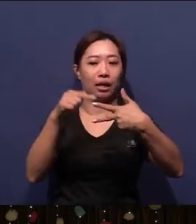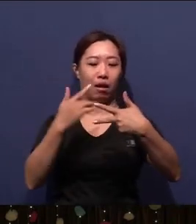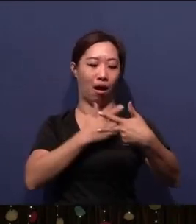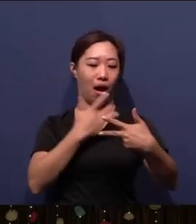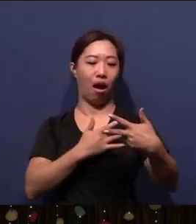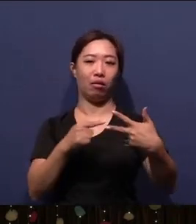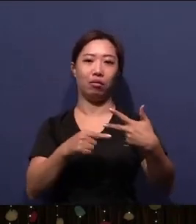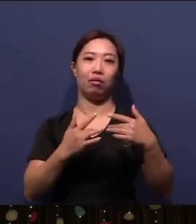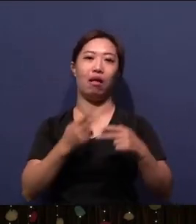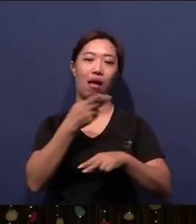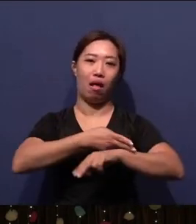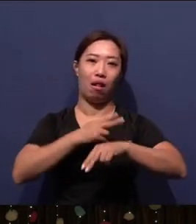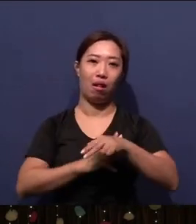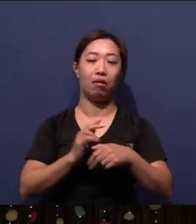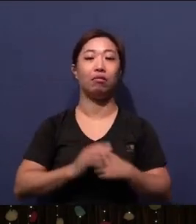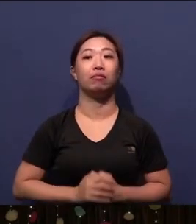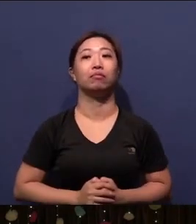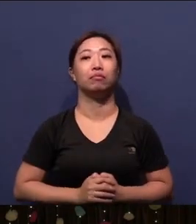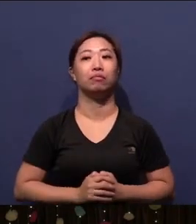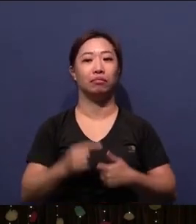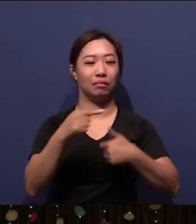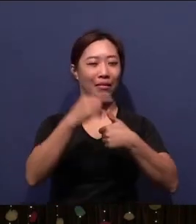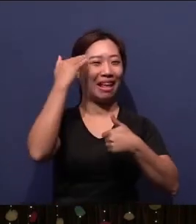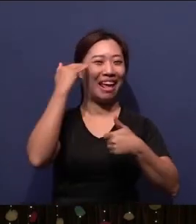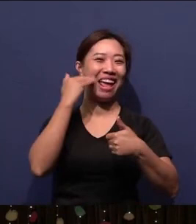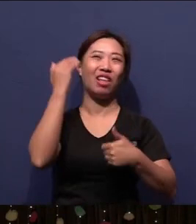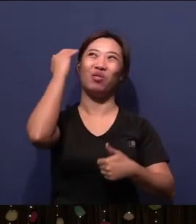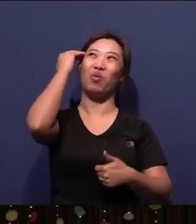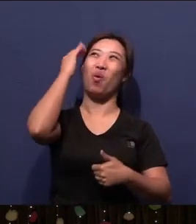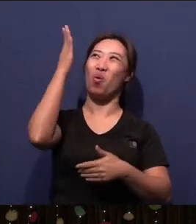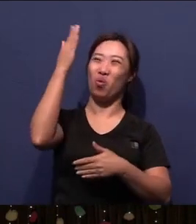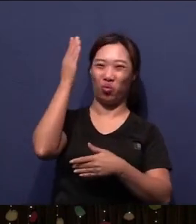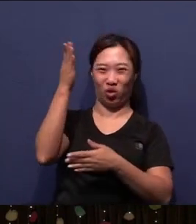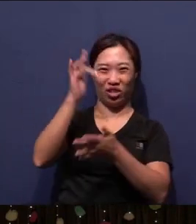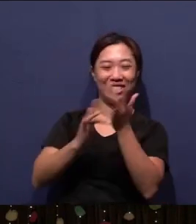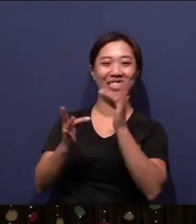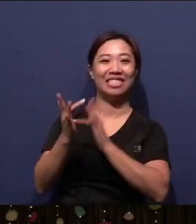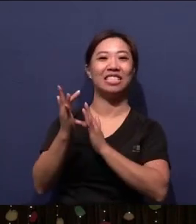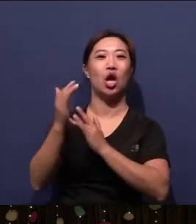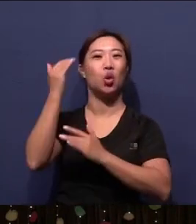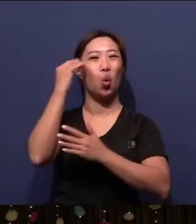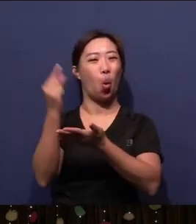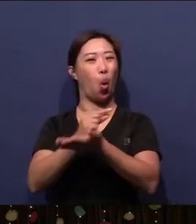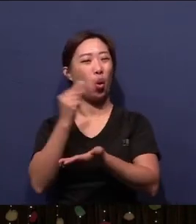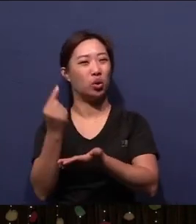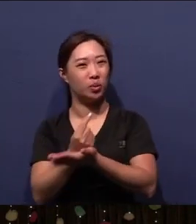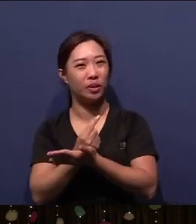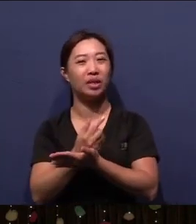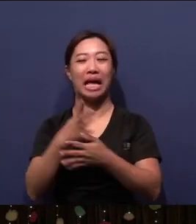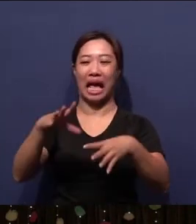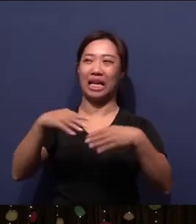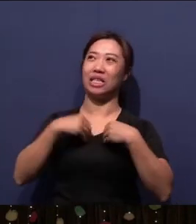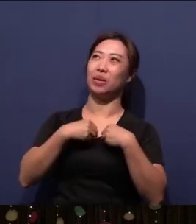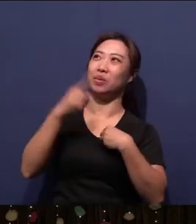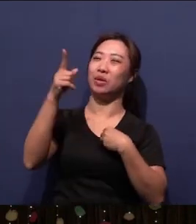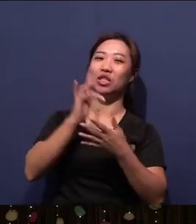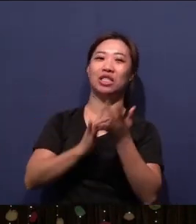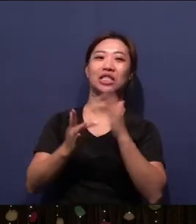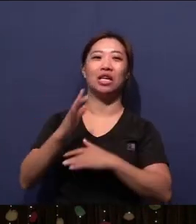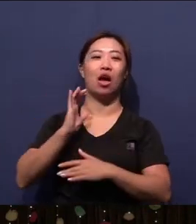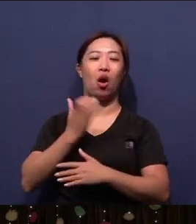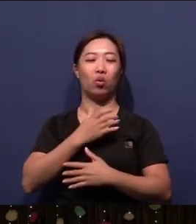hands. The head knowledge to know Jesus, to know the gospel, to accept Jesus as our Savior and